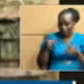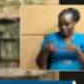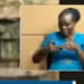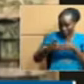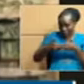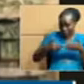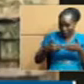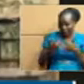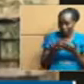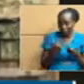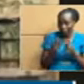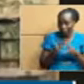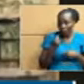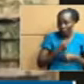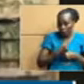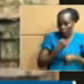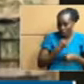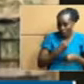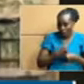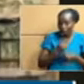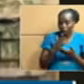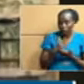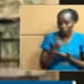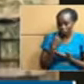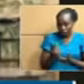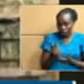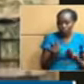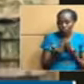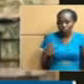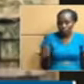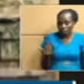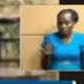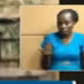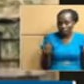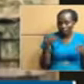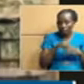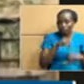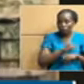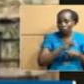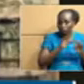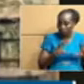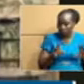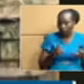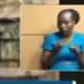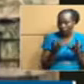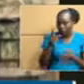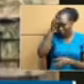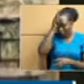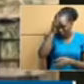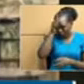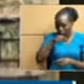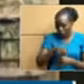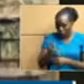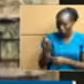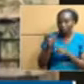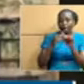now would be coming to the fore. With children out of school, we find that many who are in the rural areas are going to the garden.